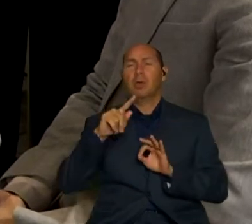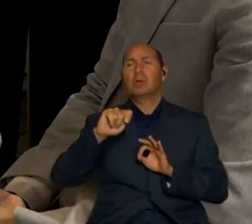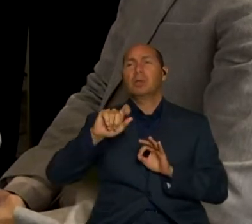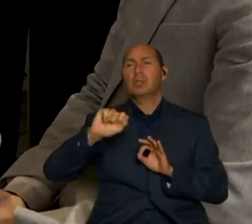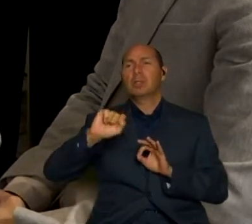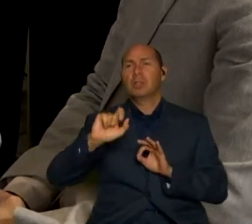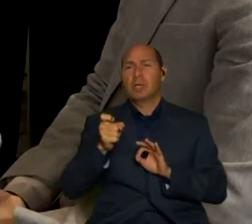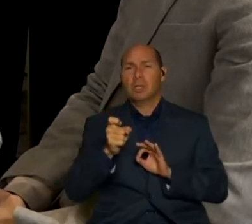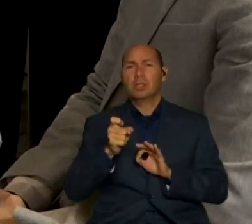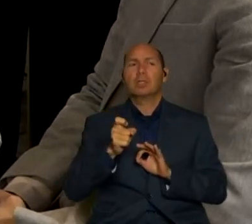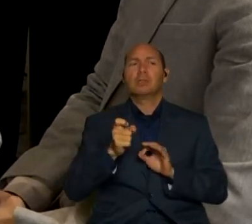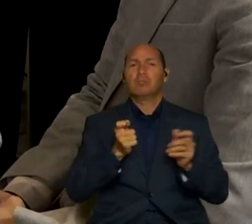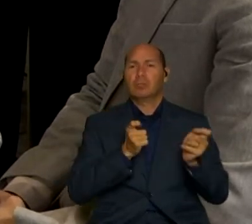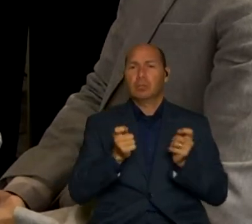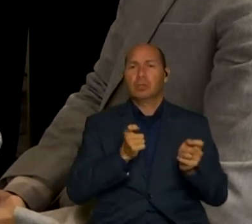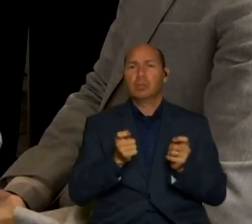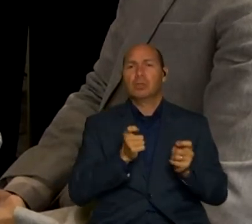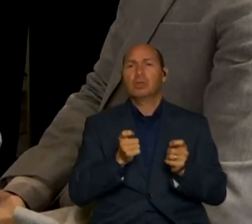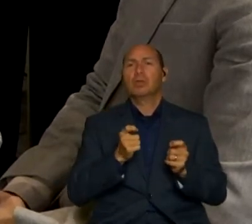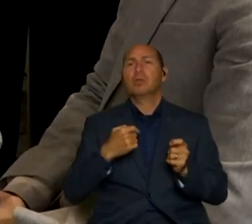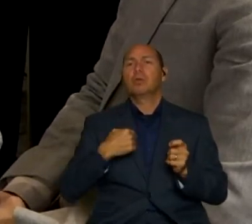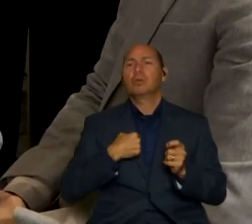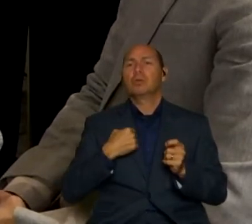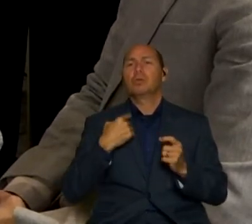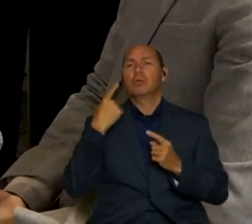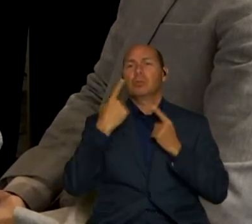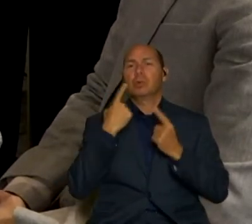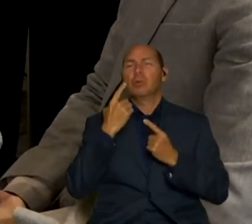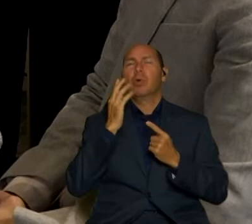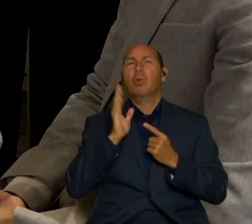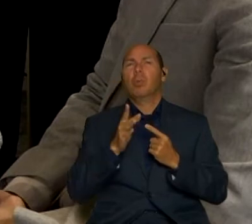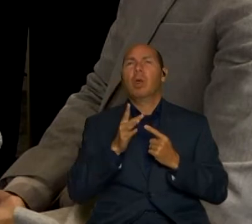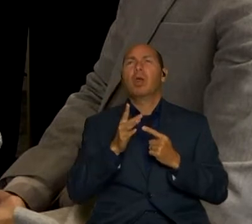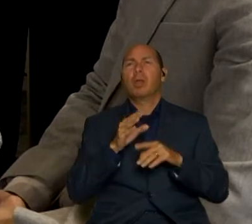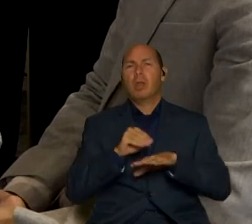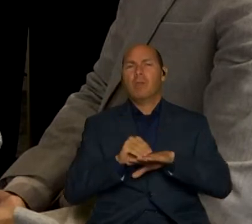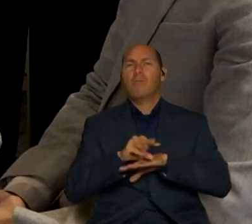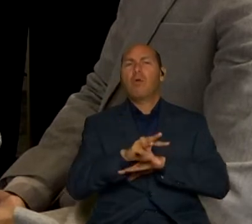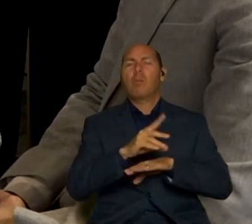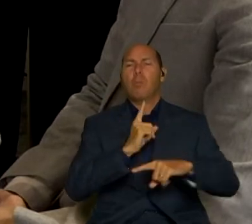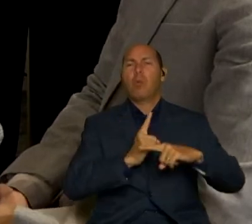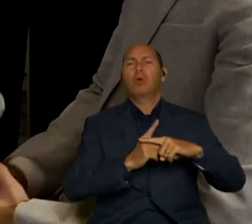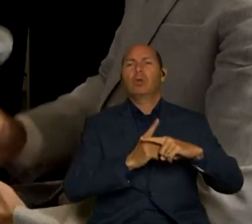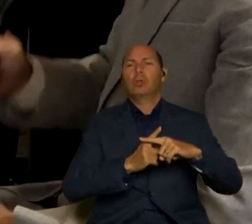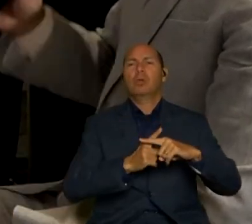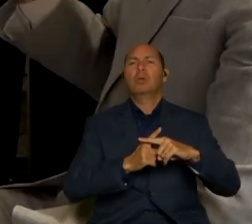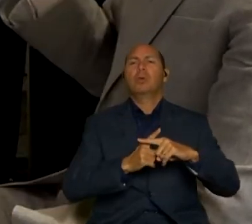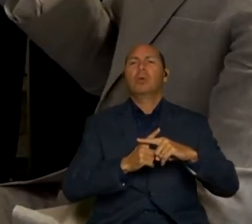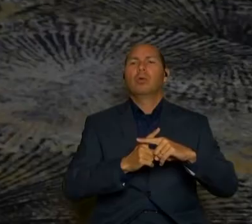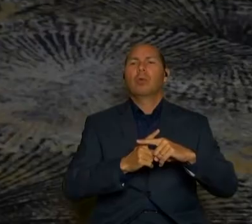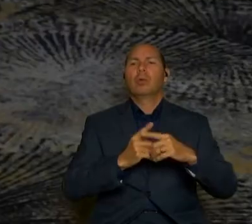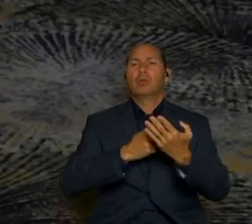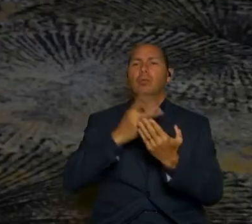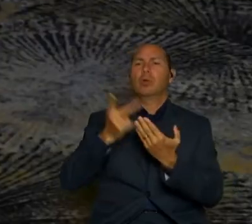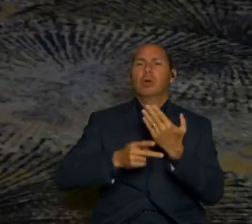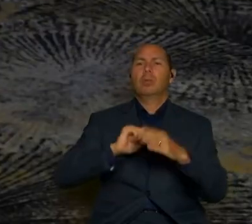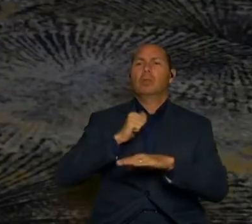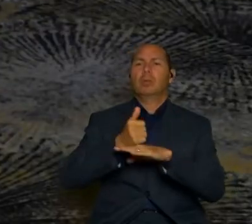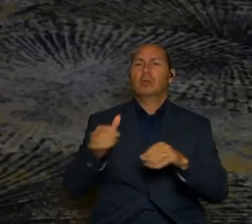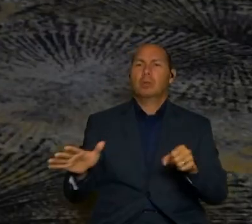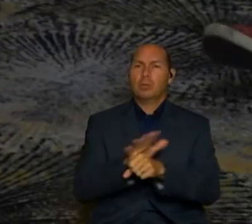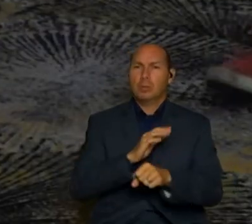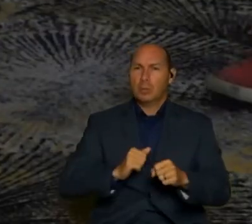think they are going to be positively affected when we finalize this process. Thank you, Secretary